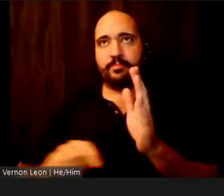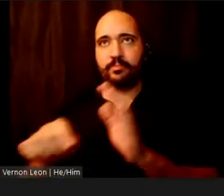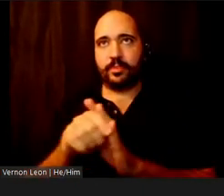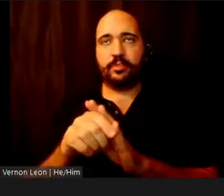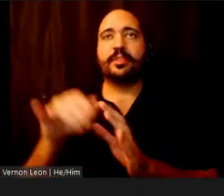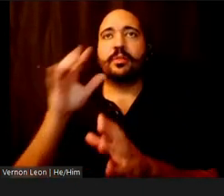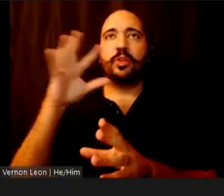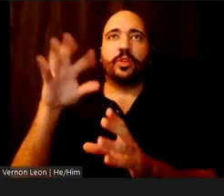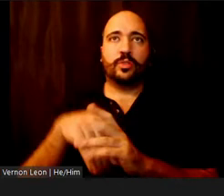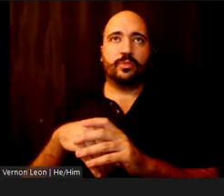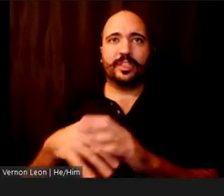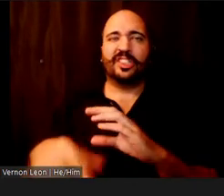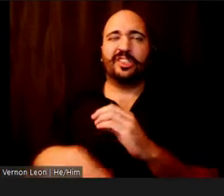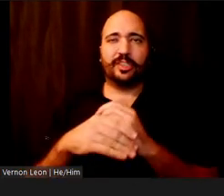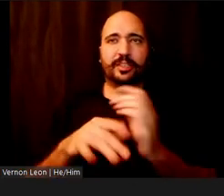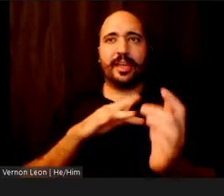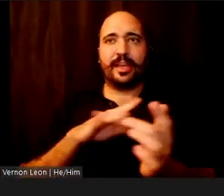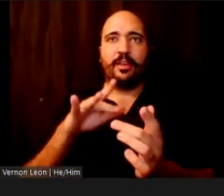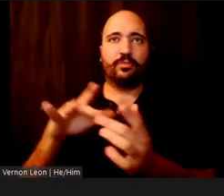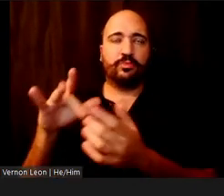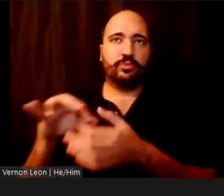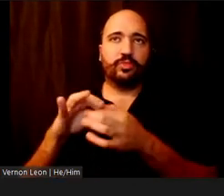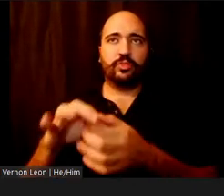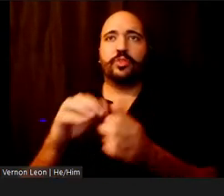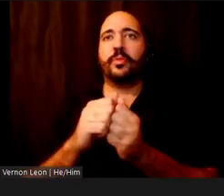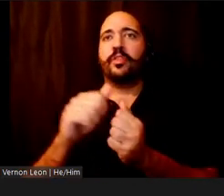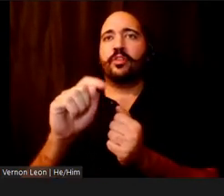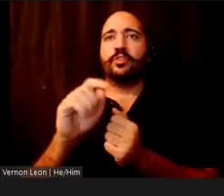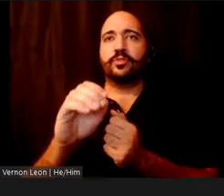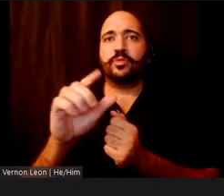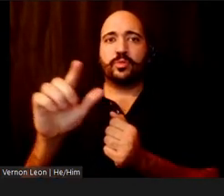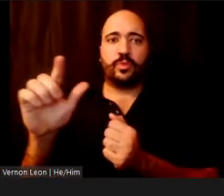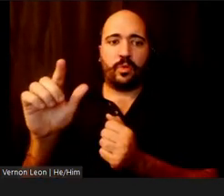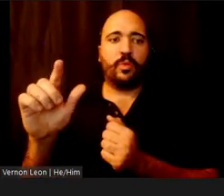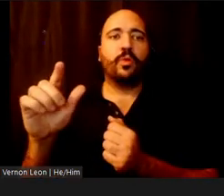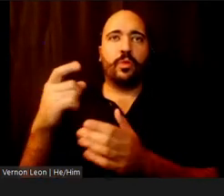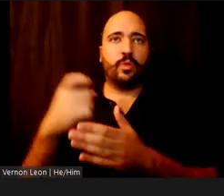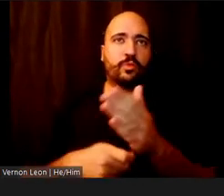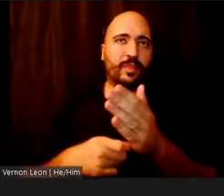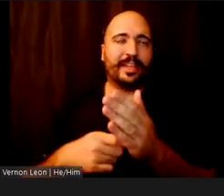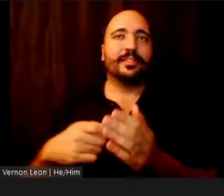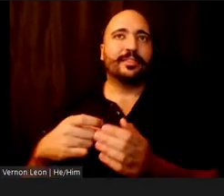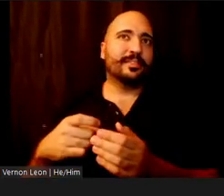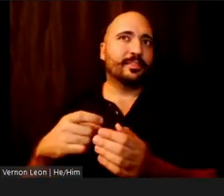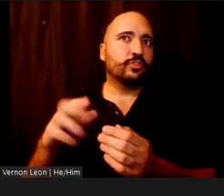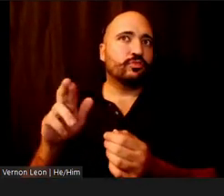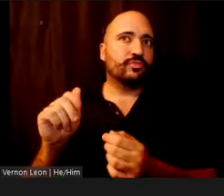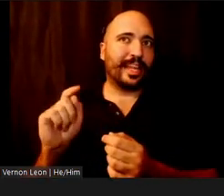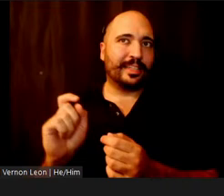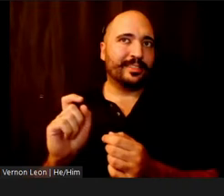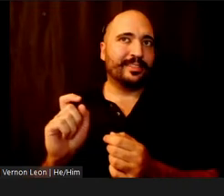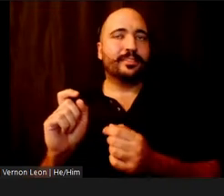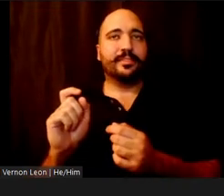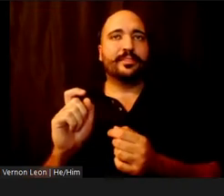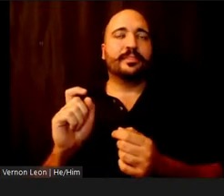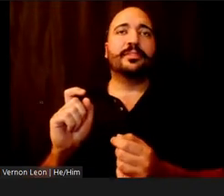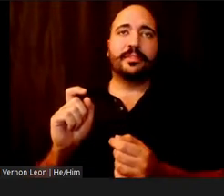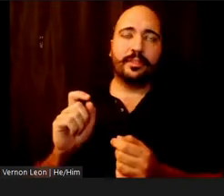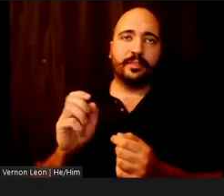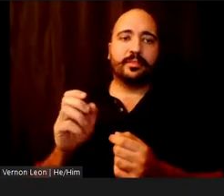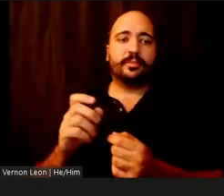include additional outreach related to toll rate ranges. Between that June 2022 date and December 2022,